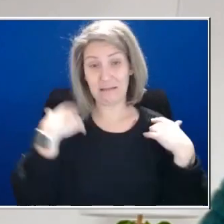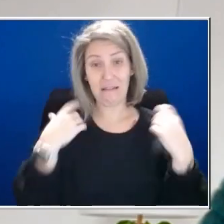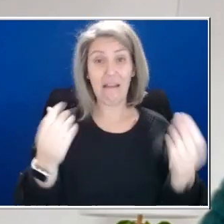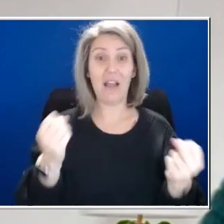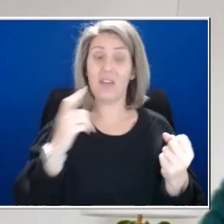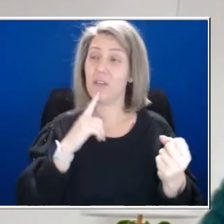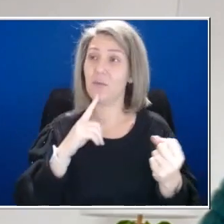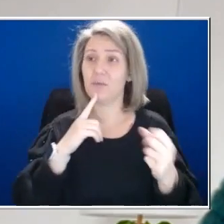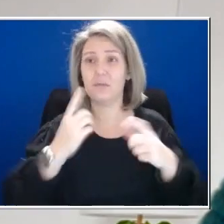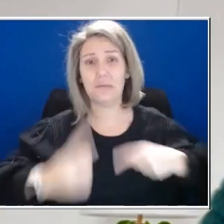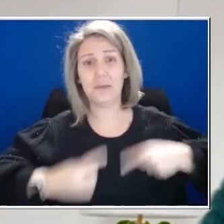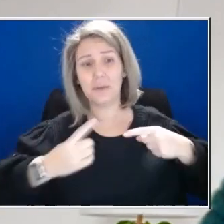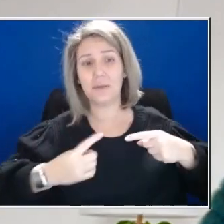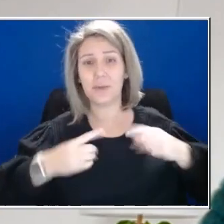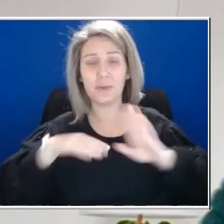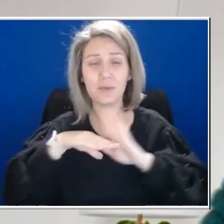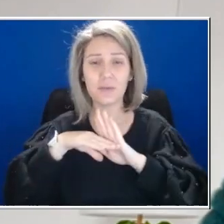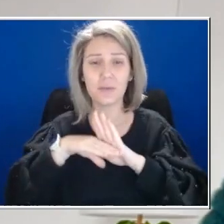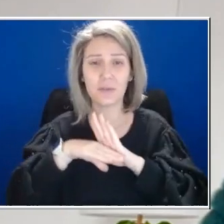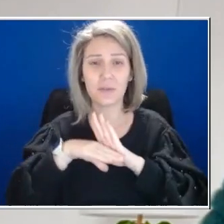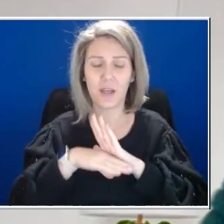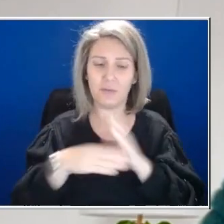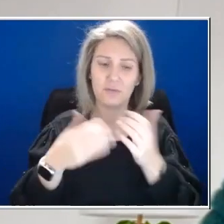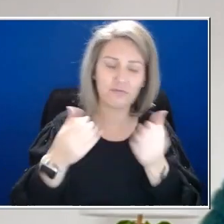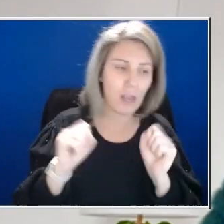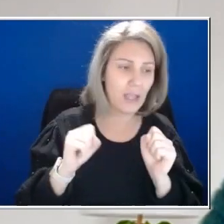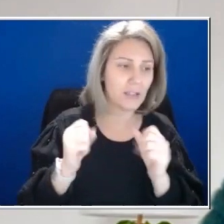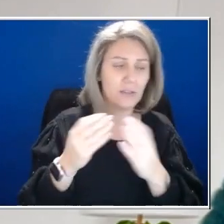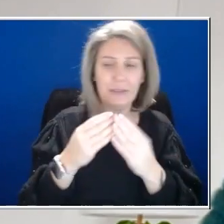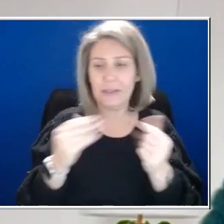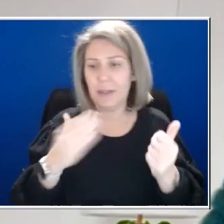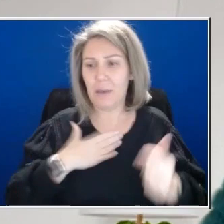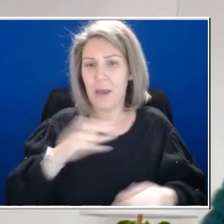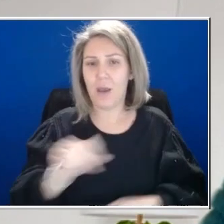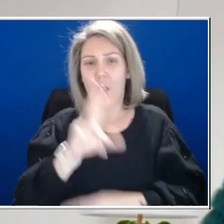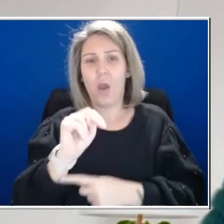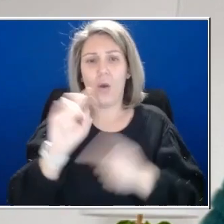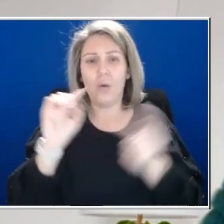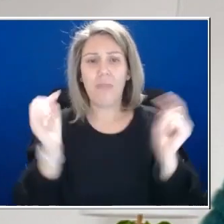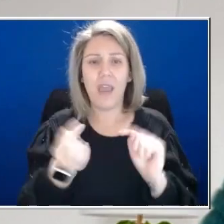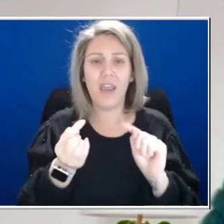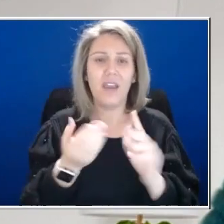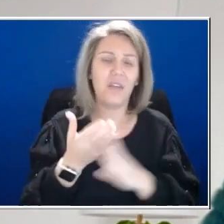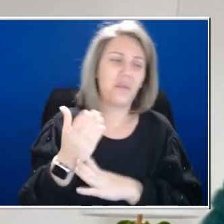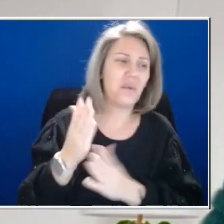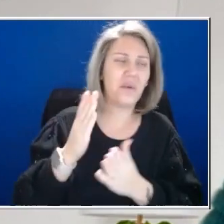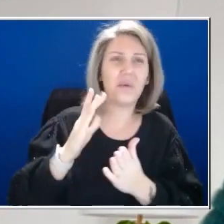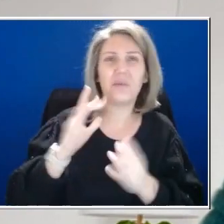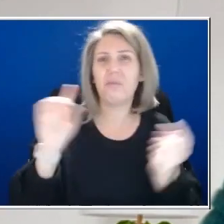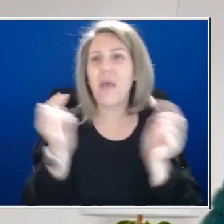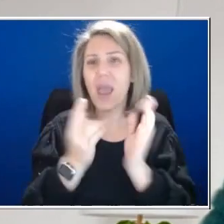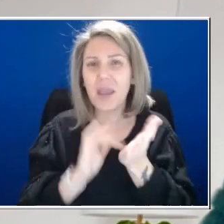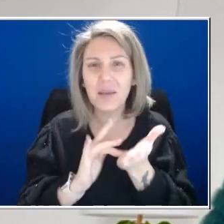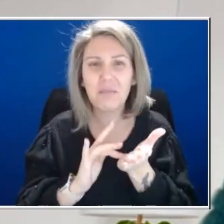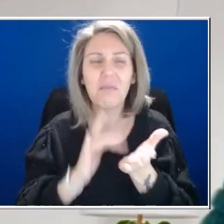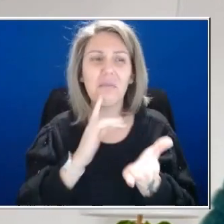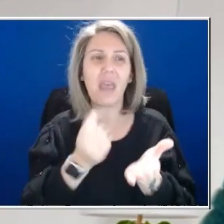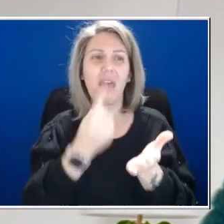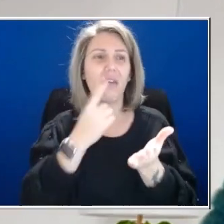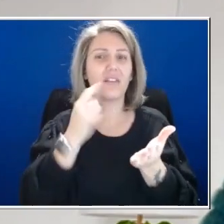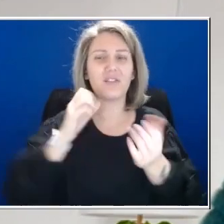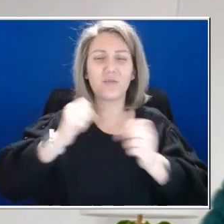toll, because as much as I was trying to relieve my own pain through pain relievers or stretching or doing all of